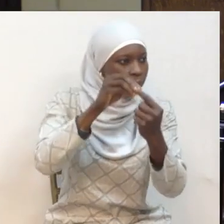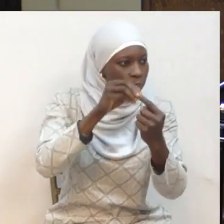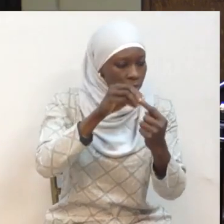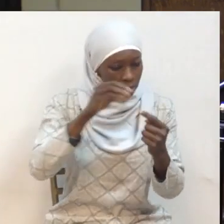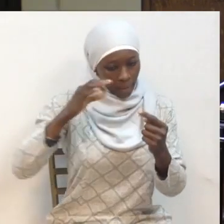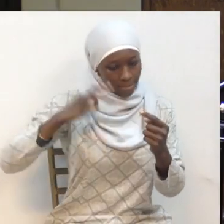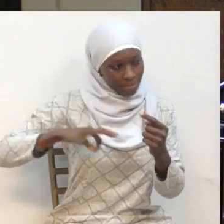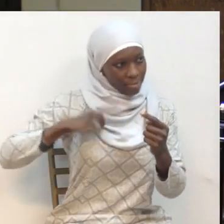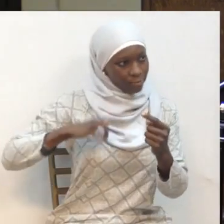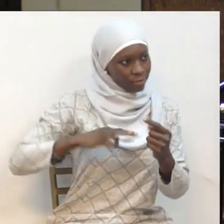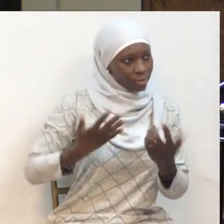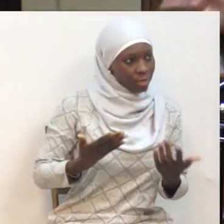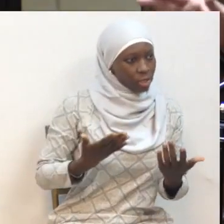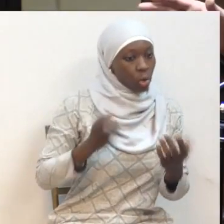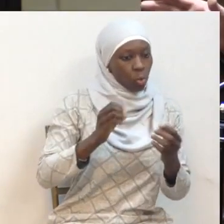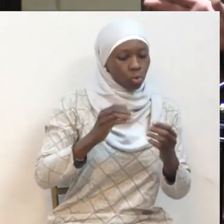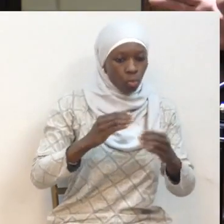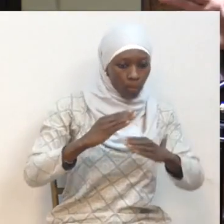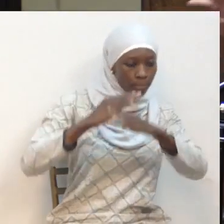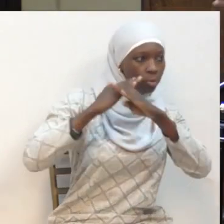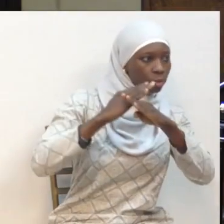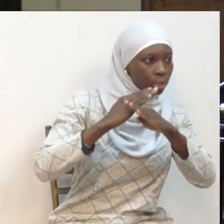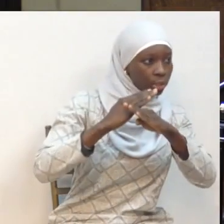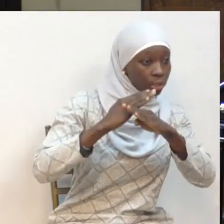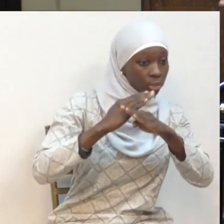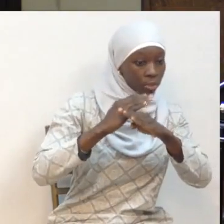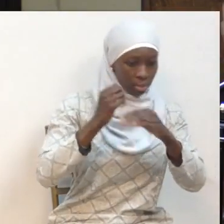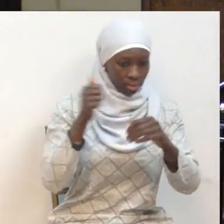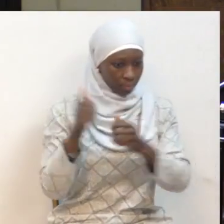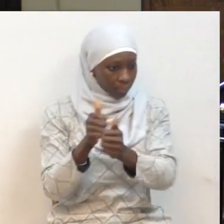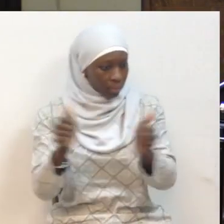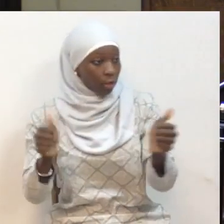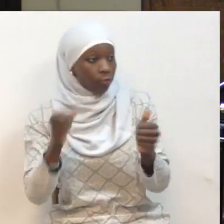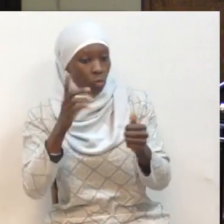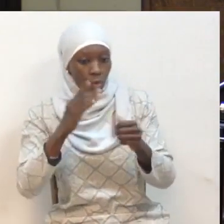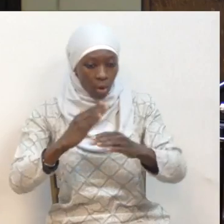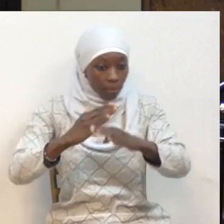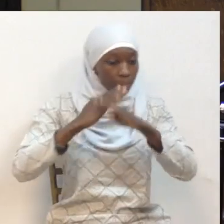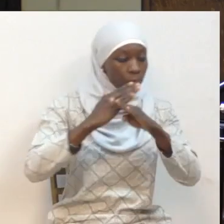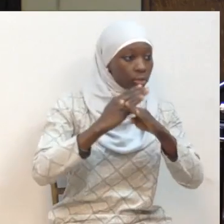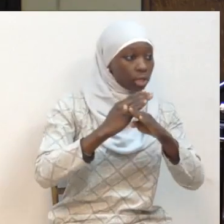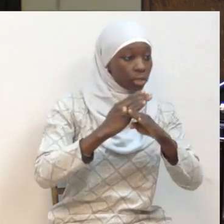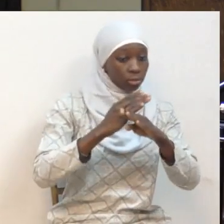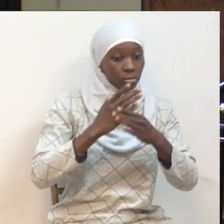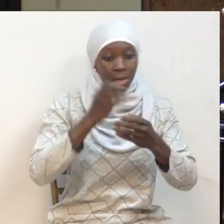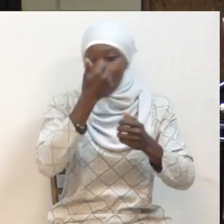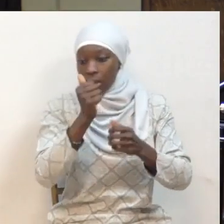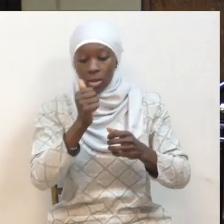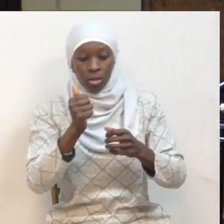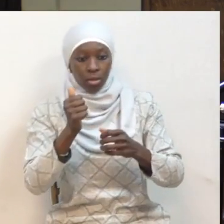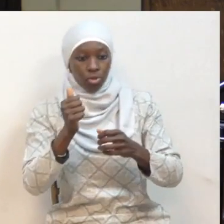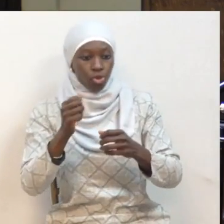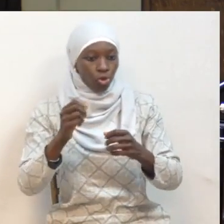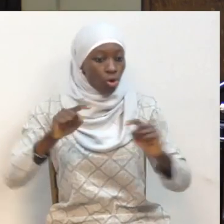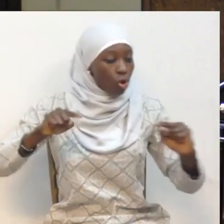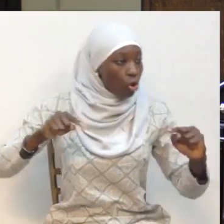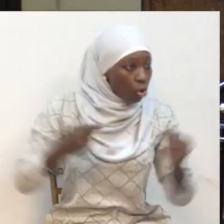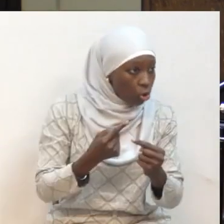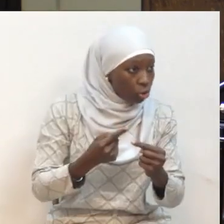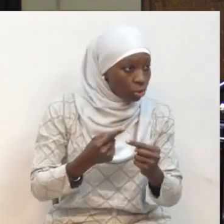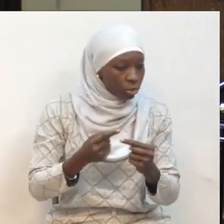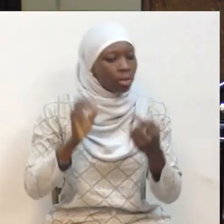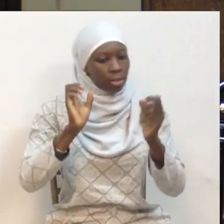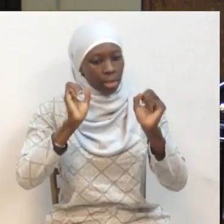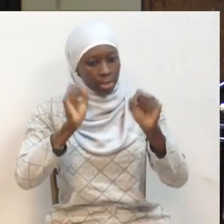protect against harm or potential harm. So with the multitudes of